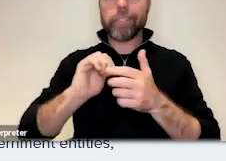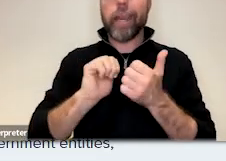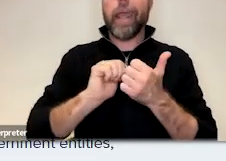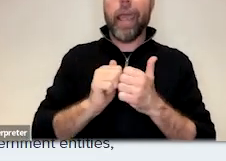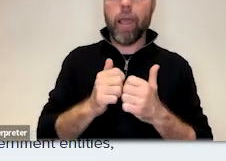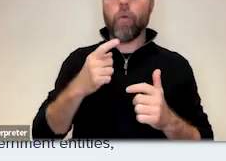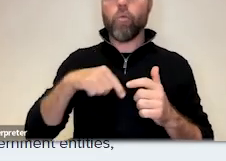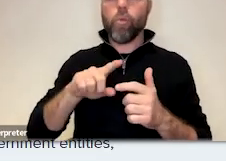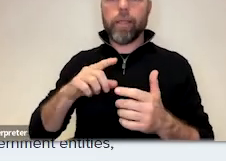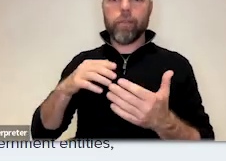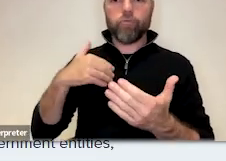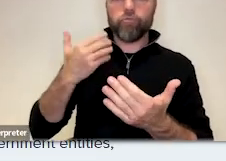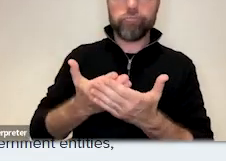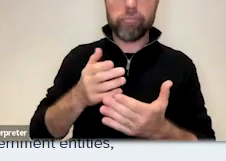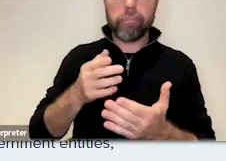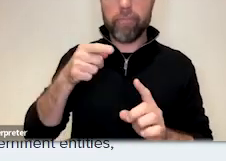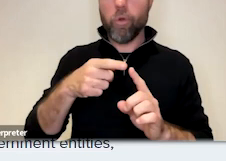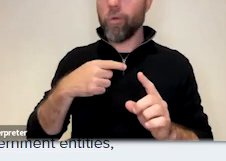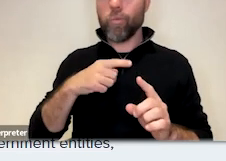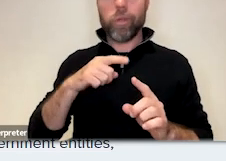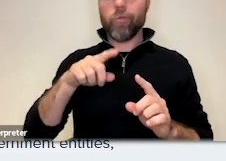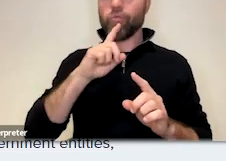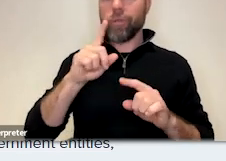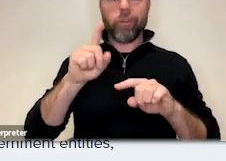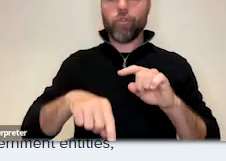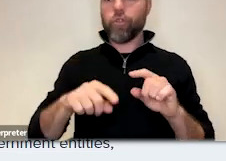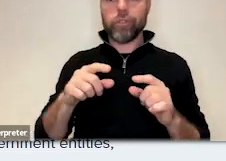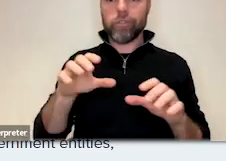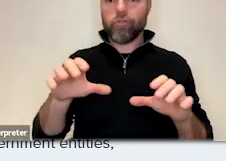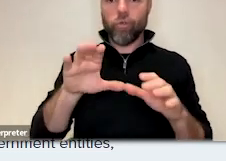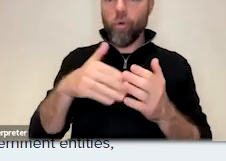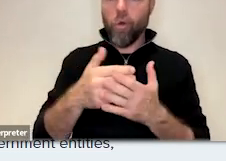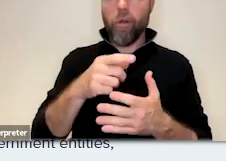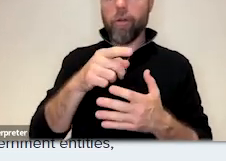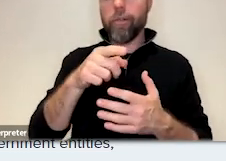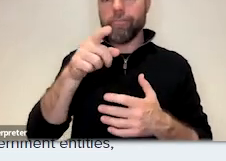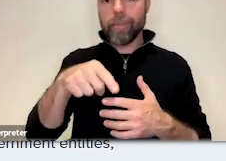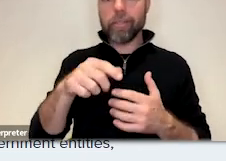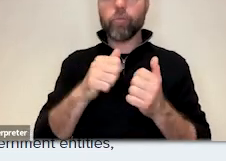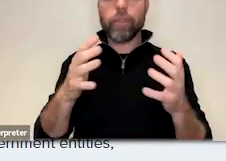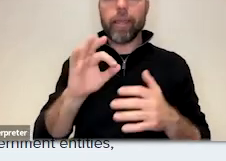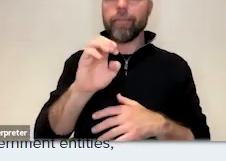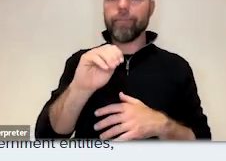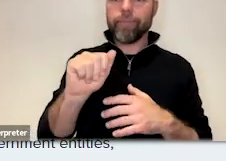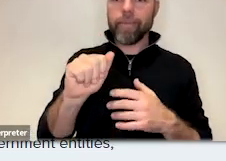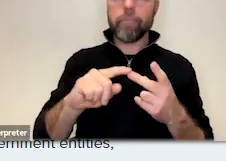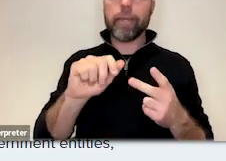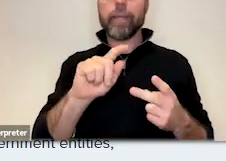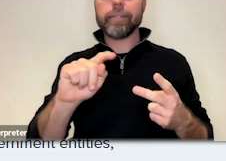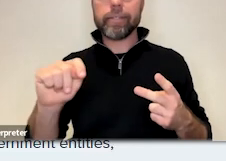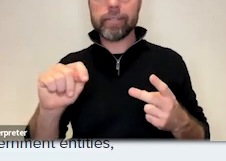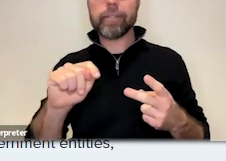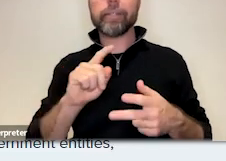be. We really could not have done all of this without the help of our partners at FEMA, at AT&T, at